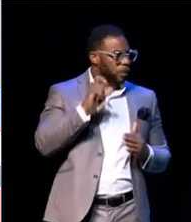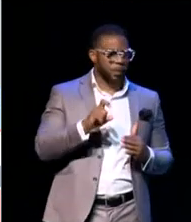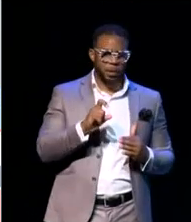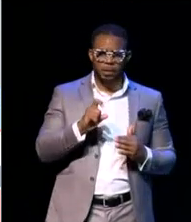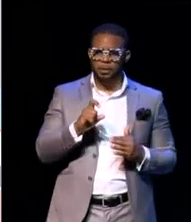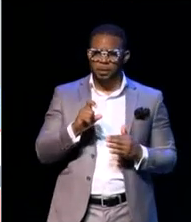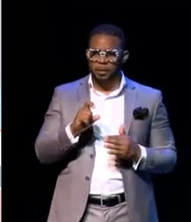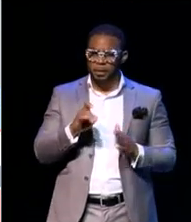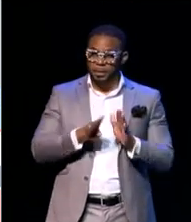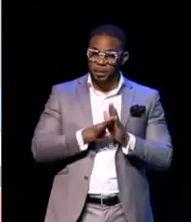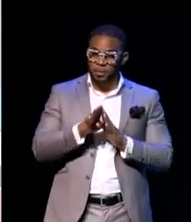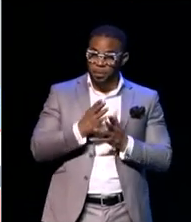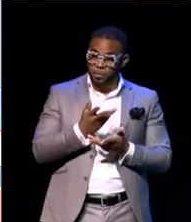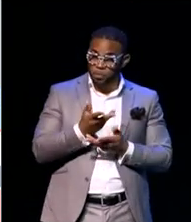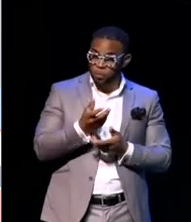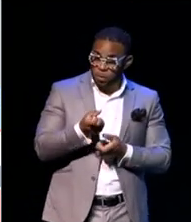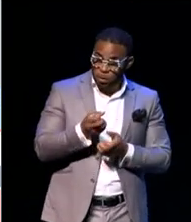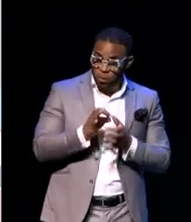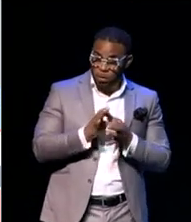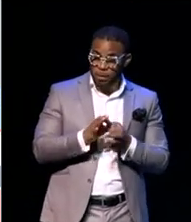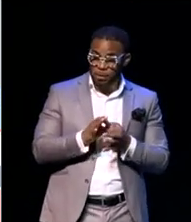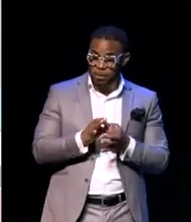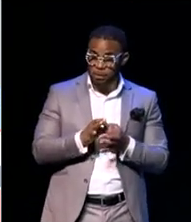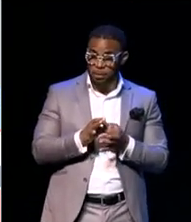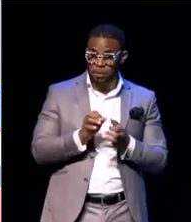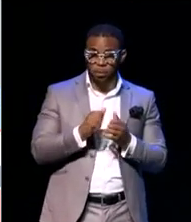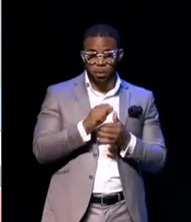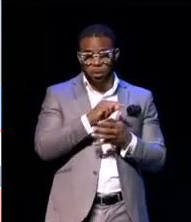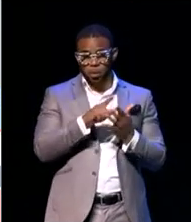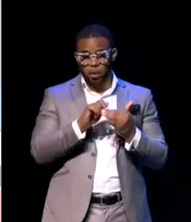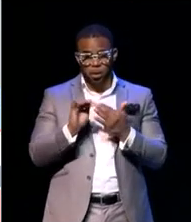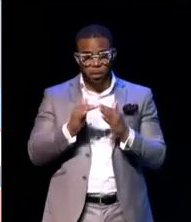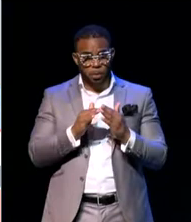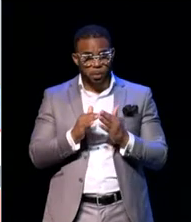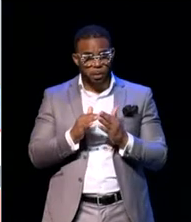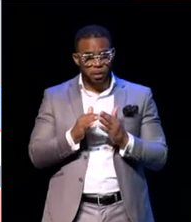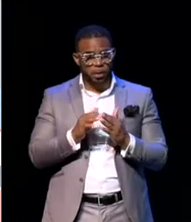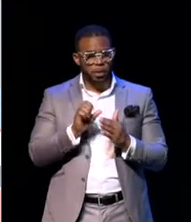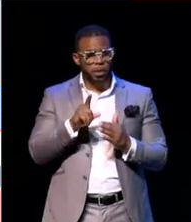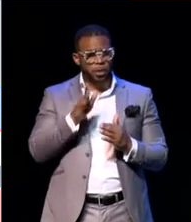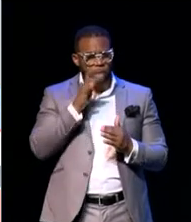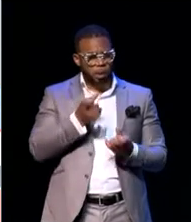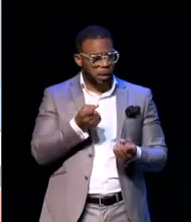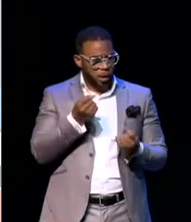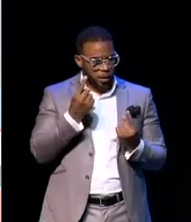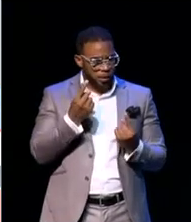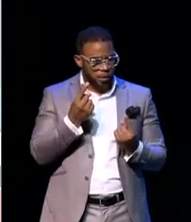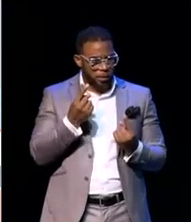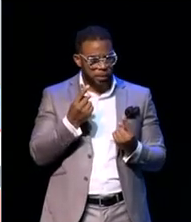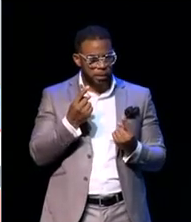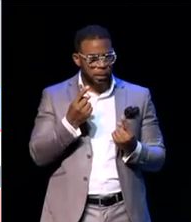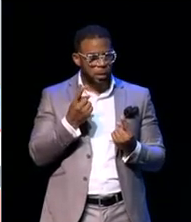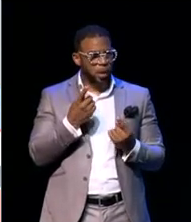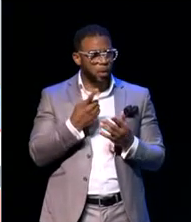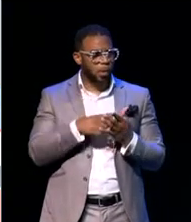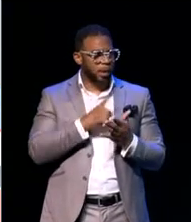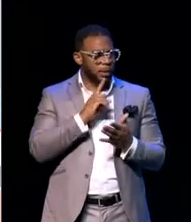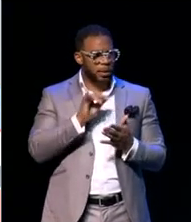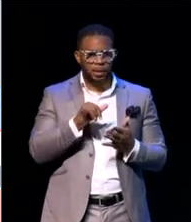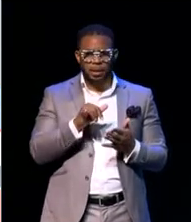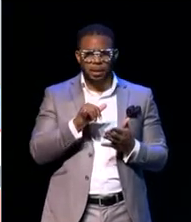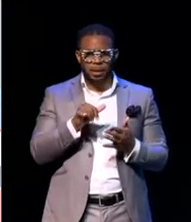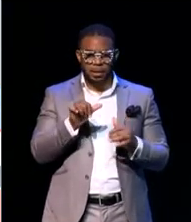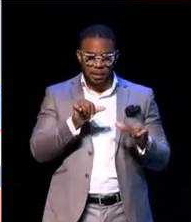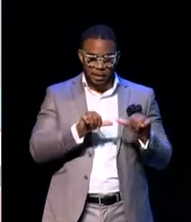we must develop trusting relationships with those in the community so that you'll understand what it is that